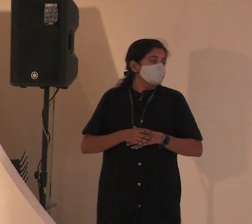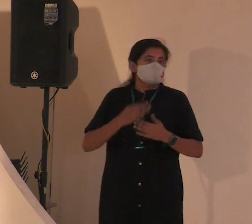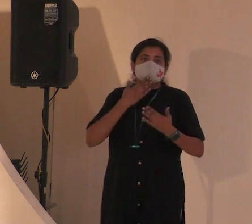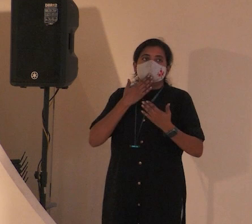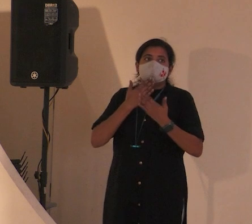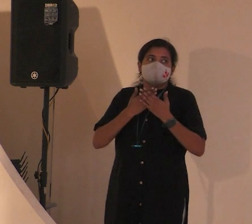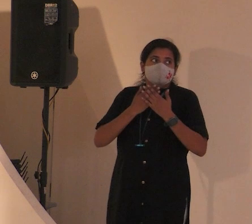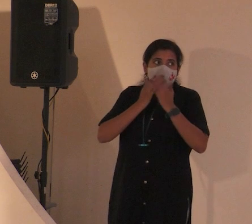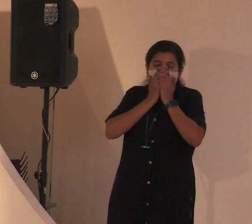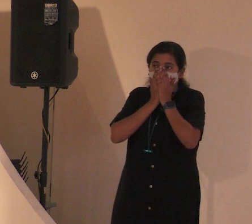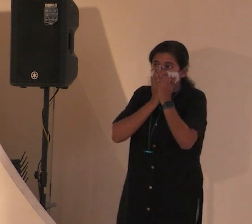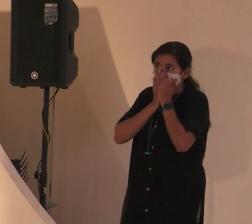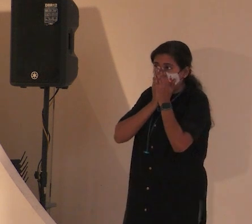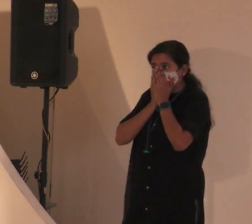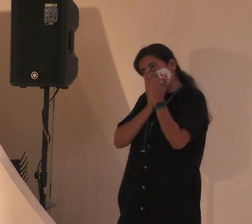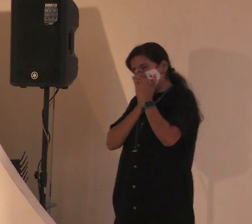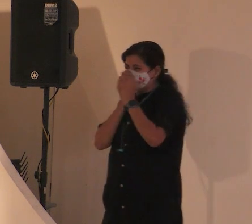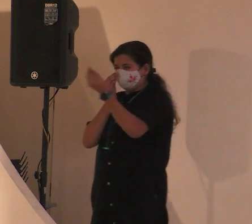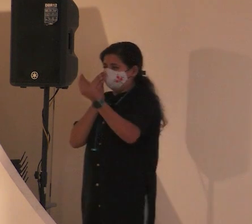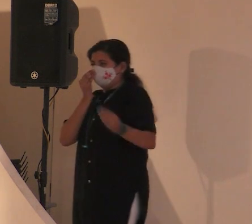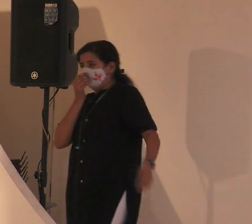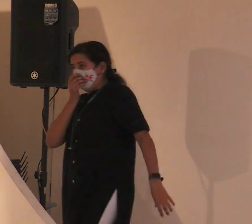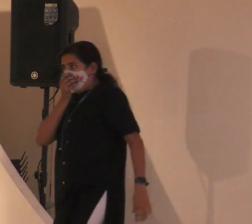Thank you. I was well within time.